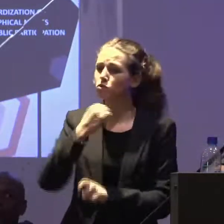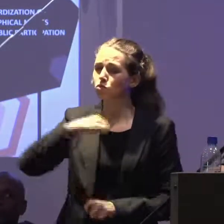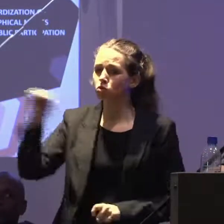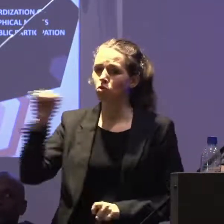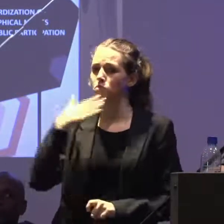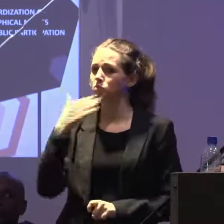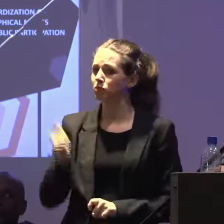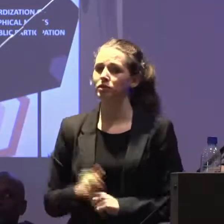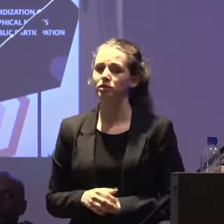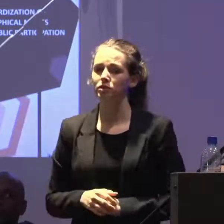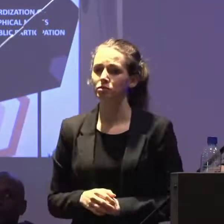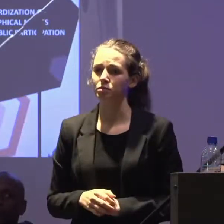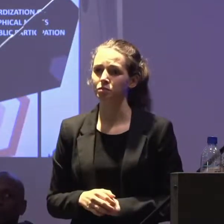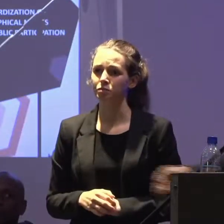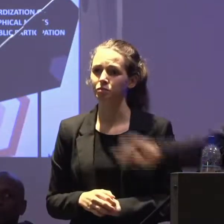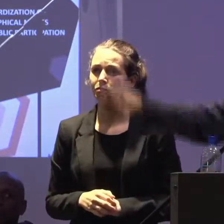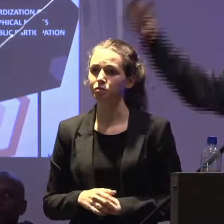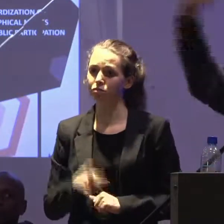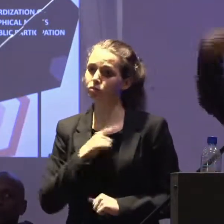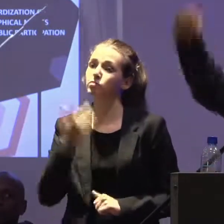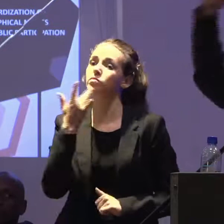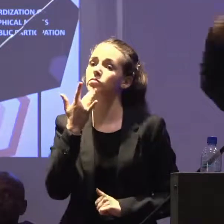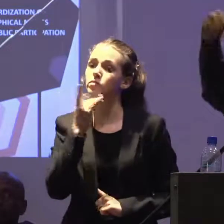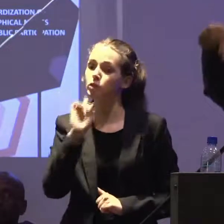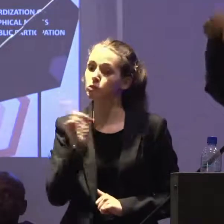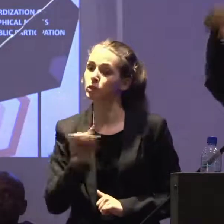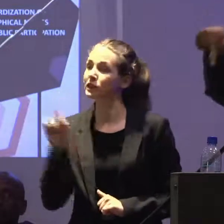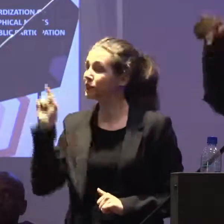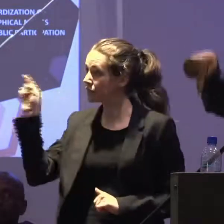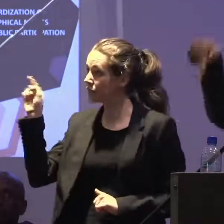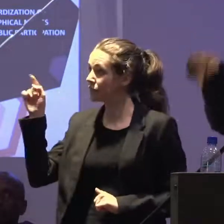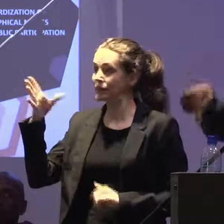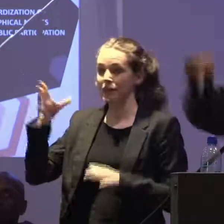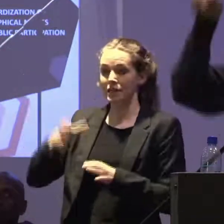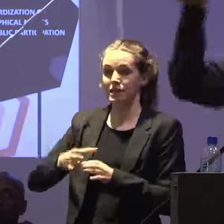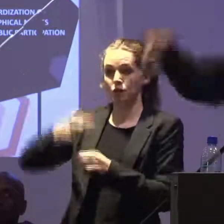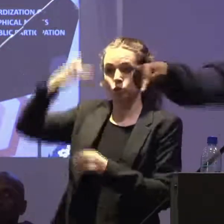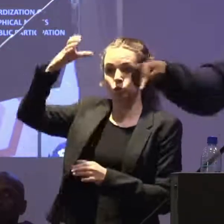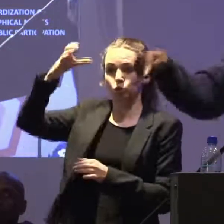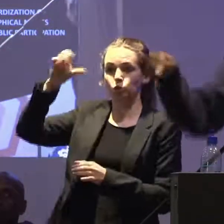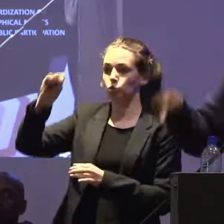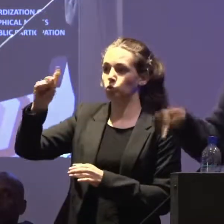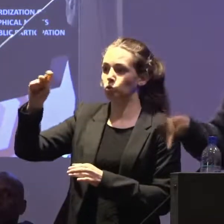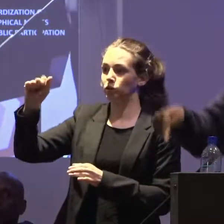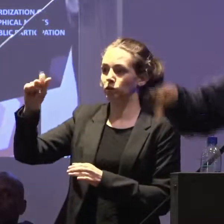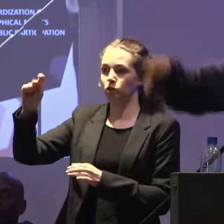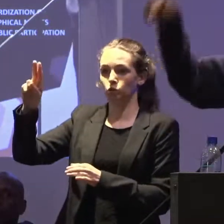statue. Rather, bring the statue of my great-grandfather